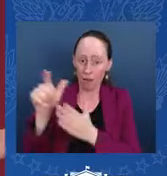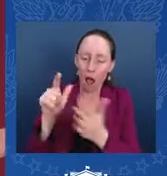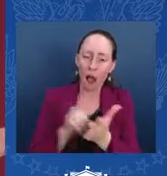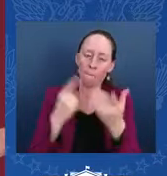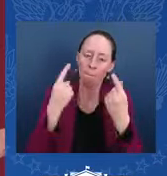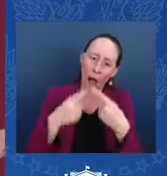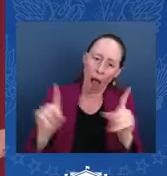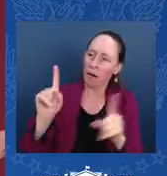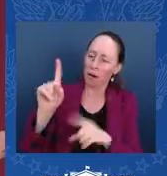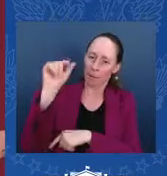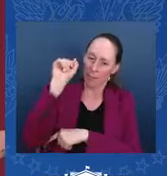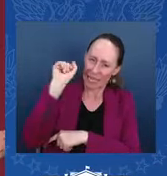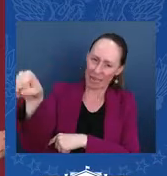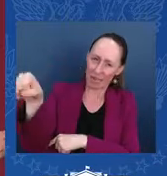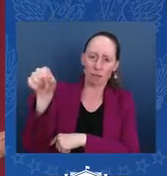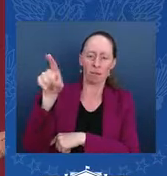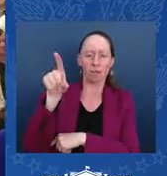delegation. Not a joke.